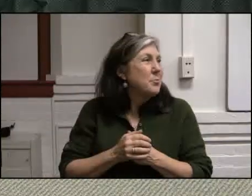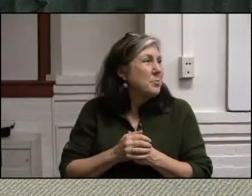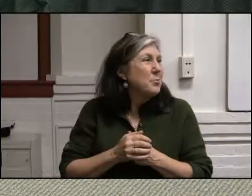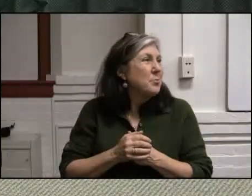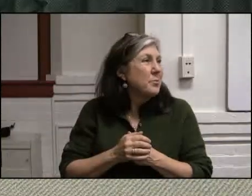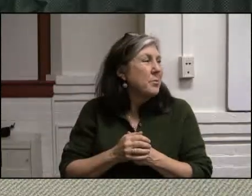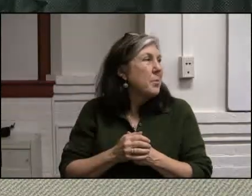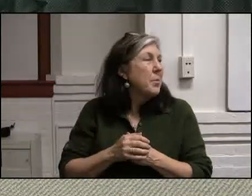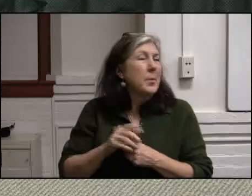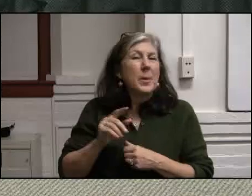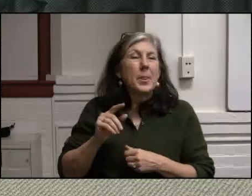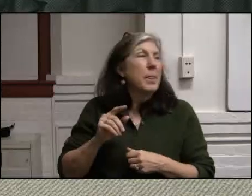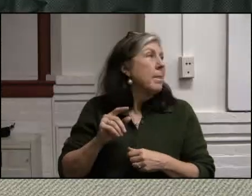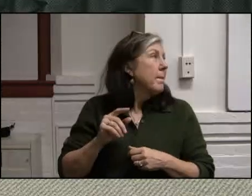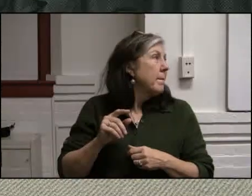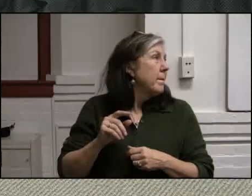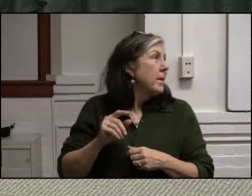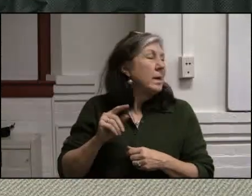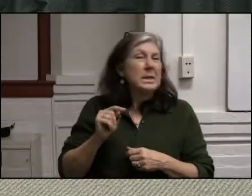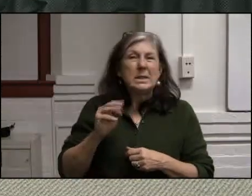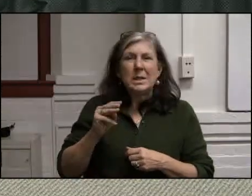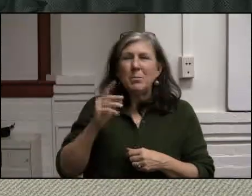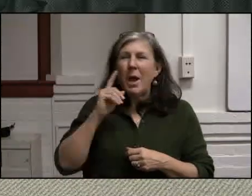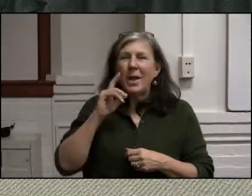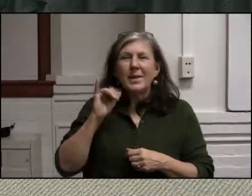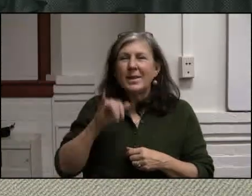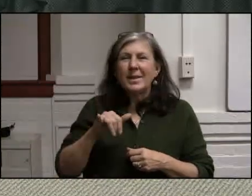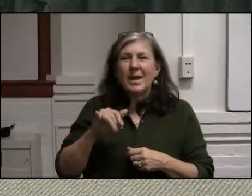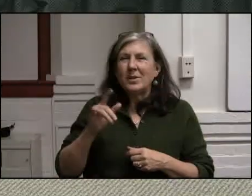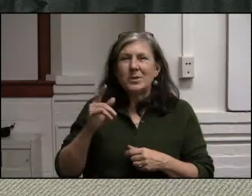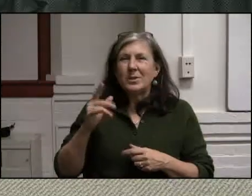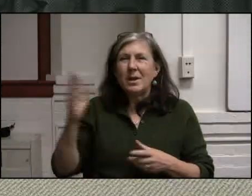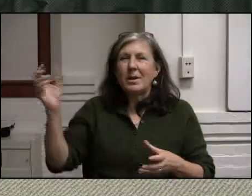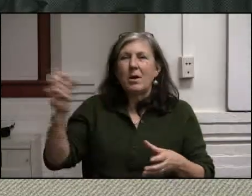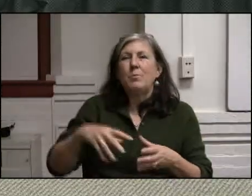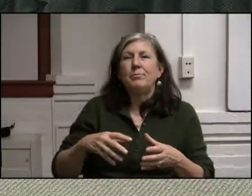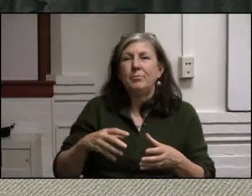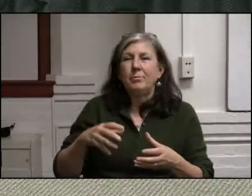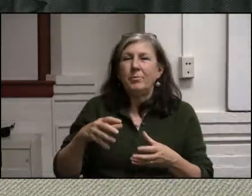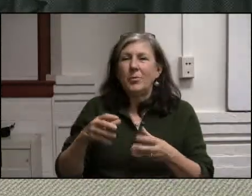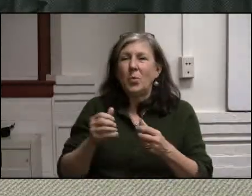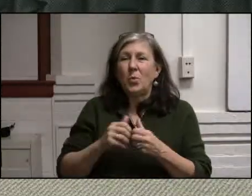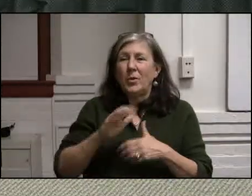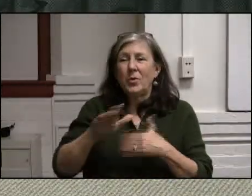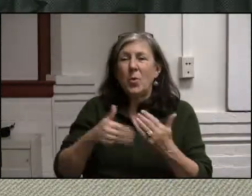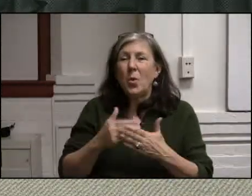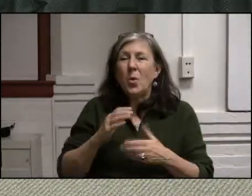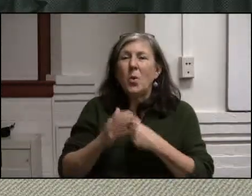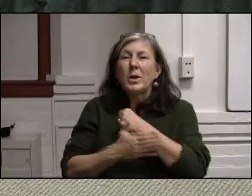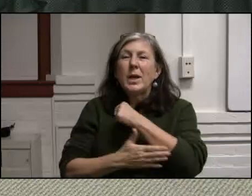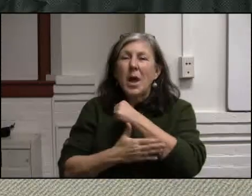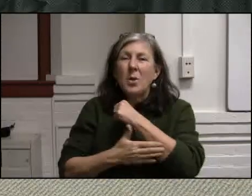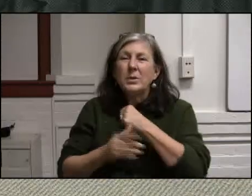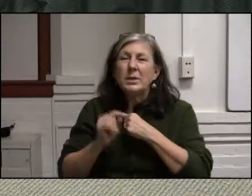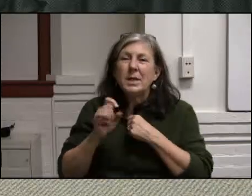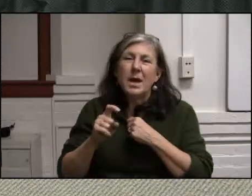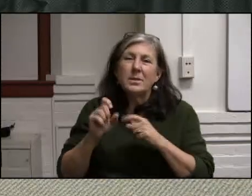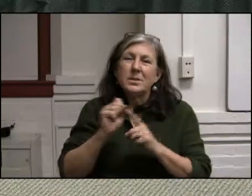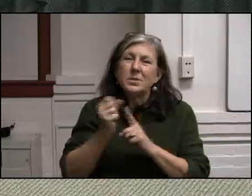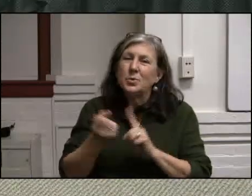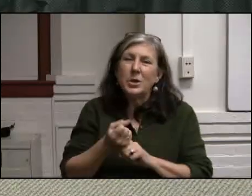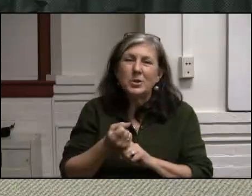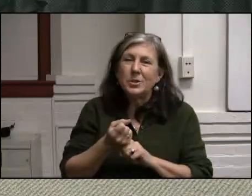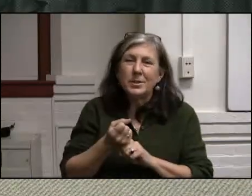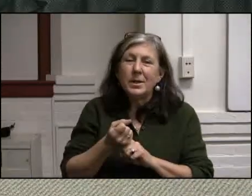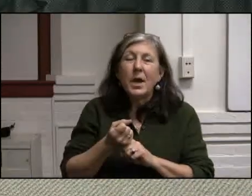Yeah. Let me just say that I think that this kind of got mixed in with the whole county tax situation Yes, because it it did. appeared right next Yeah. to each